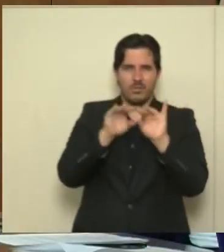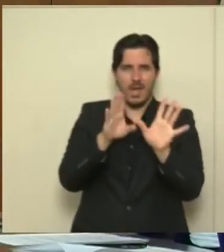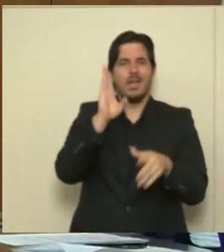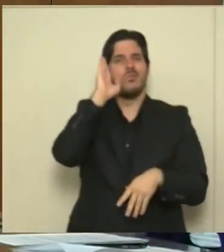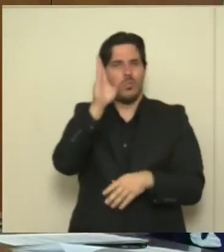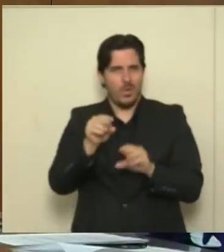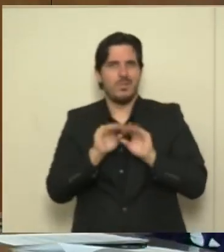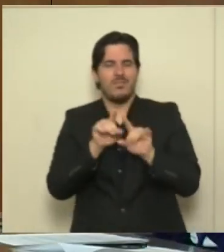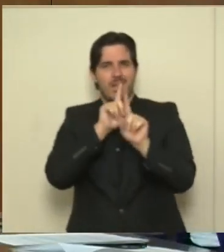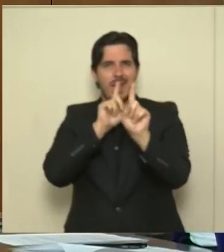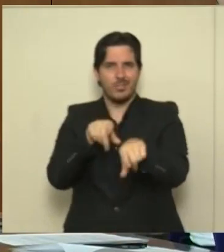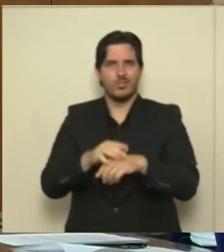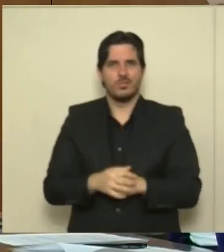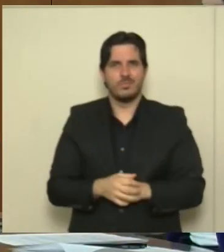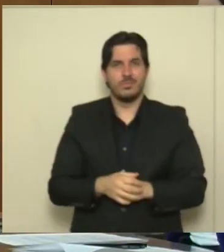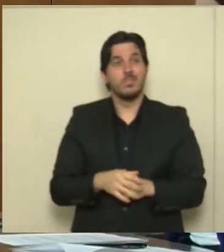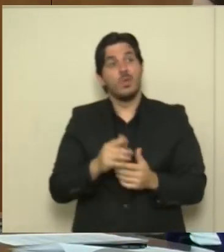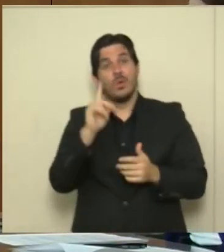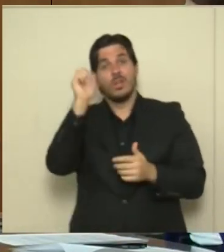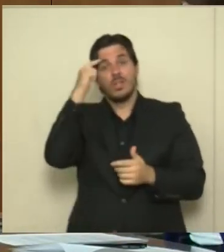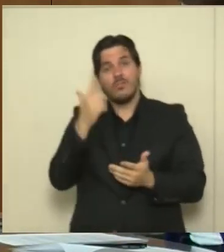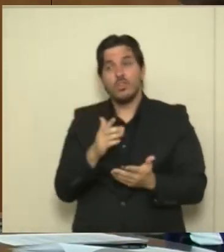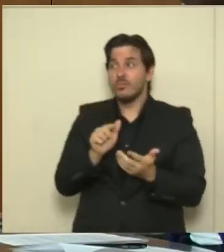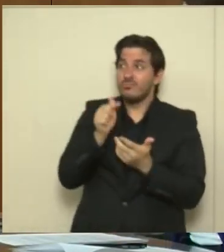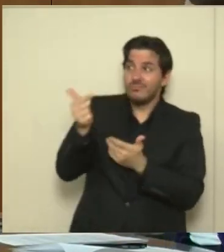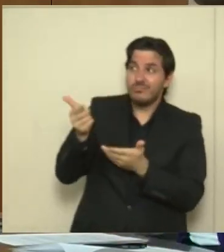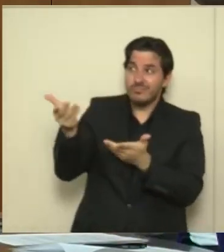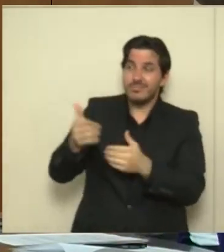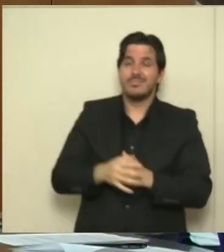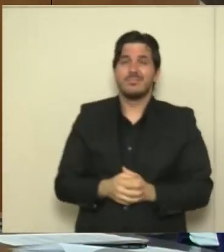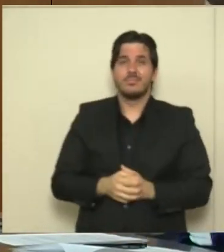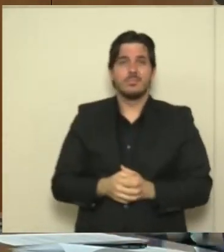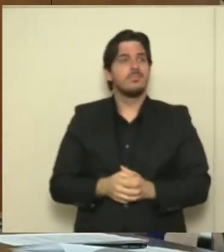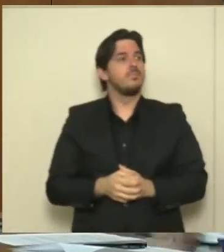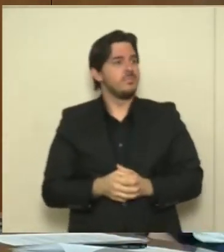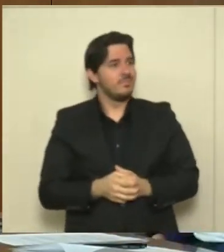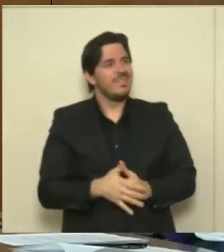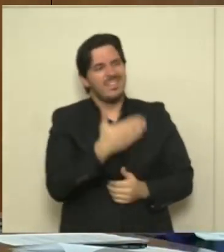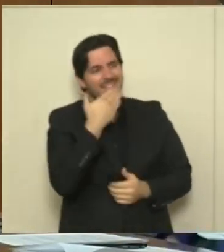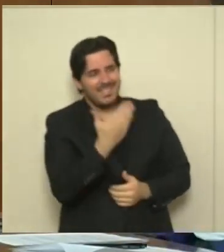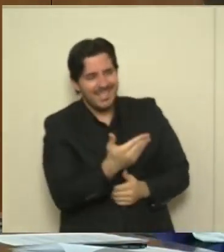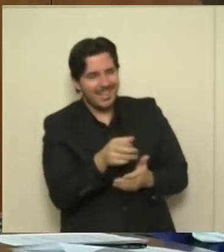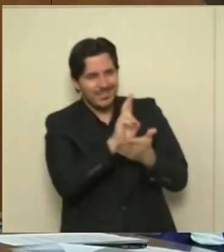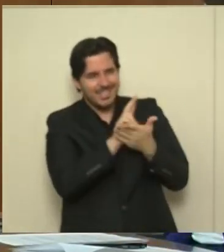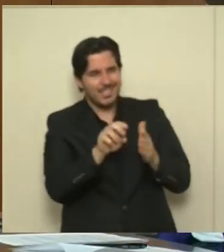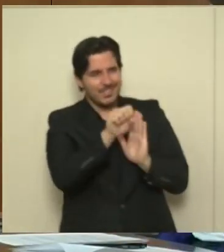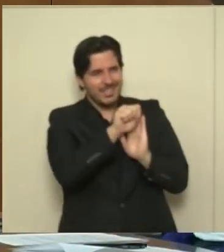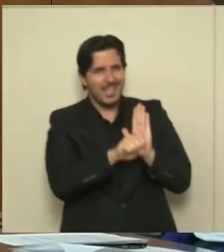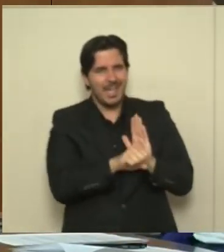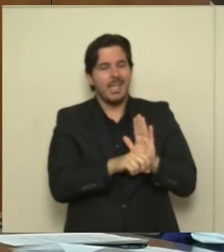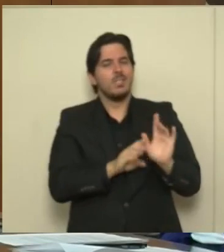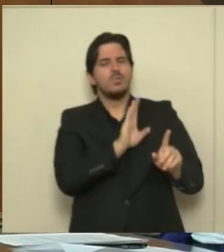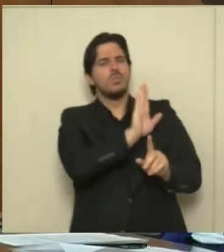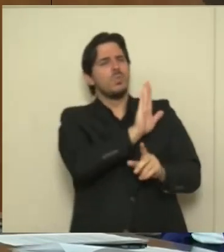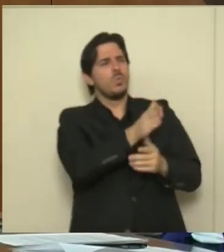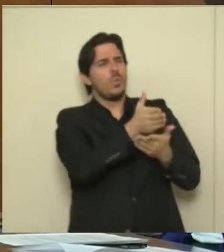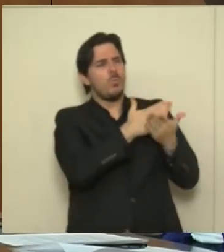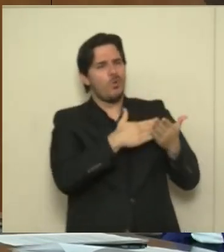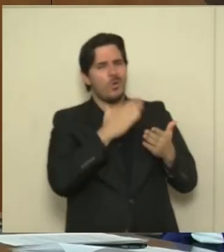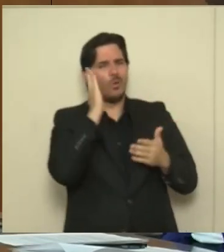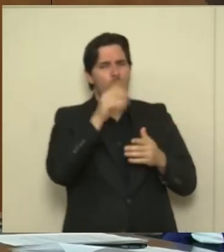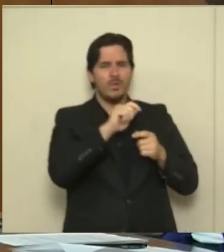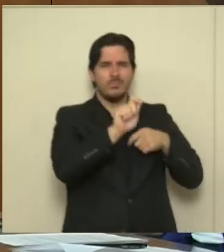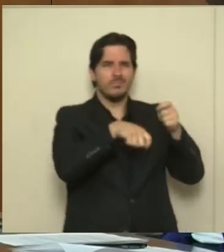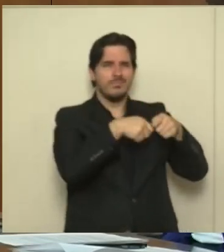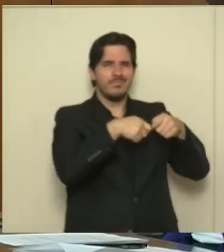so much, Madam Secretary of State, and I think it's, I want to close on your part of the presentation with, we